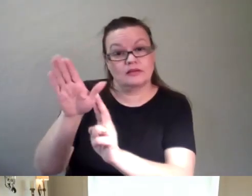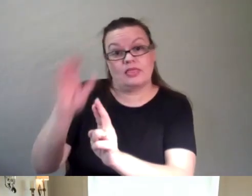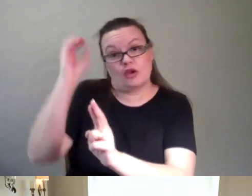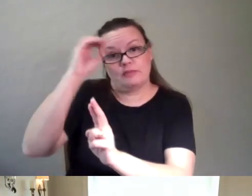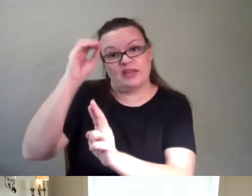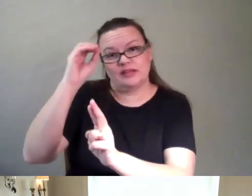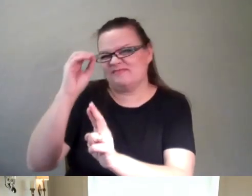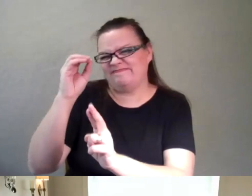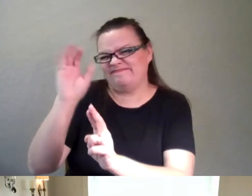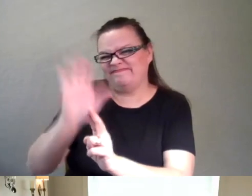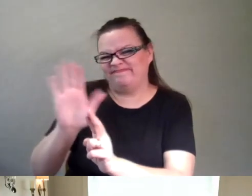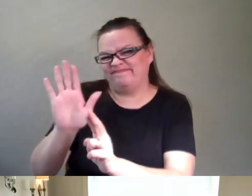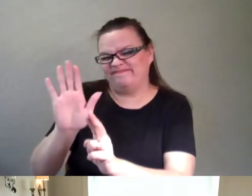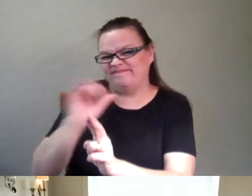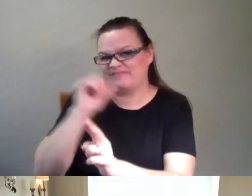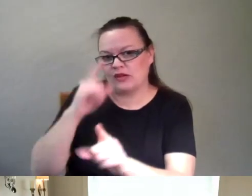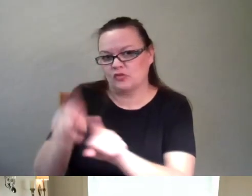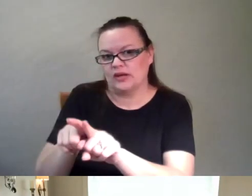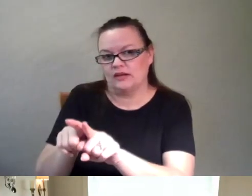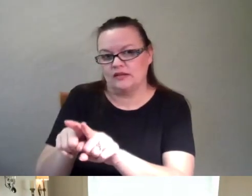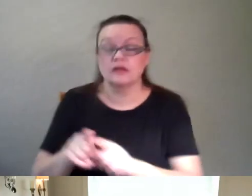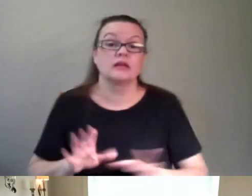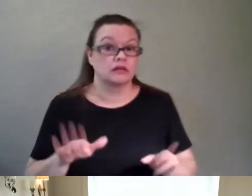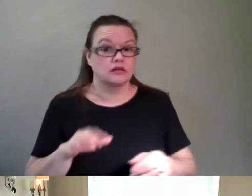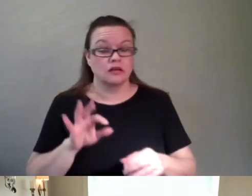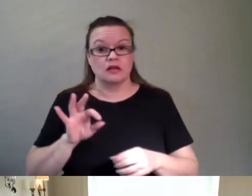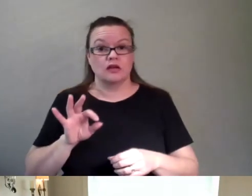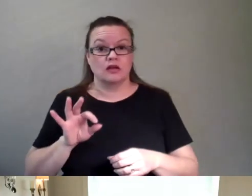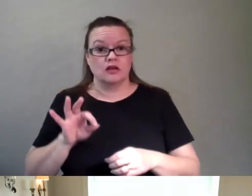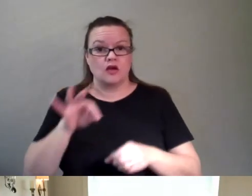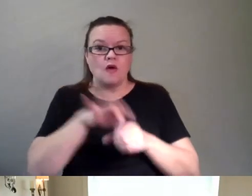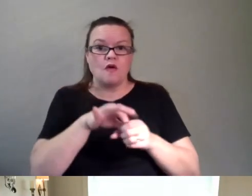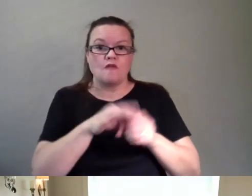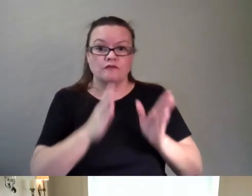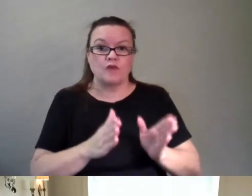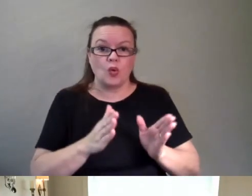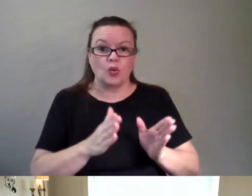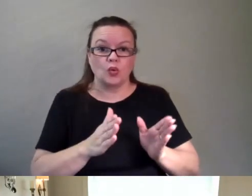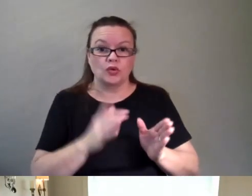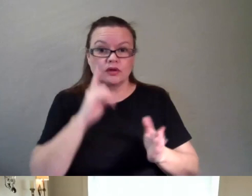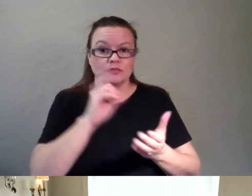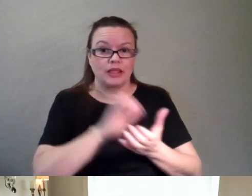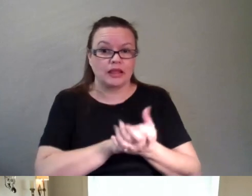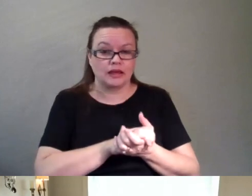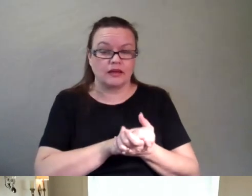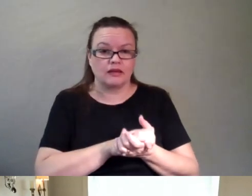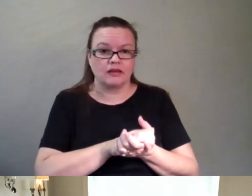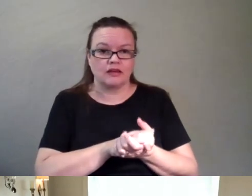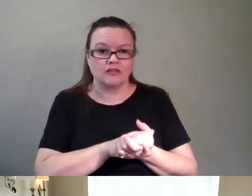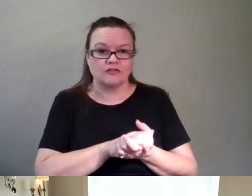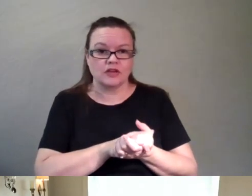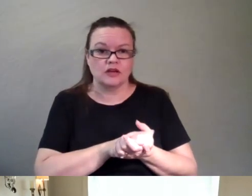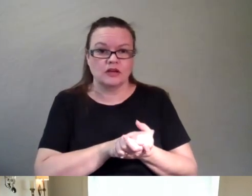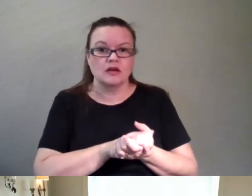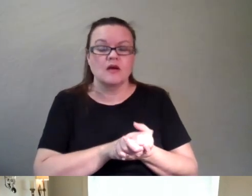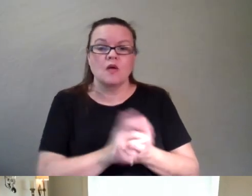voters believe right now that any three people in America can agree on more than the political system does. And I tend to think that's right,